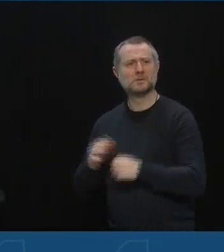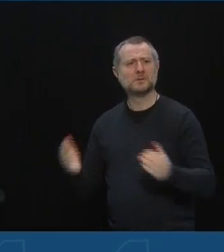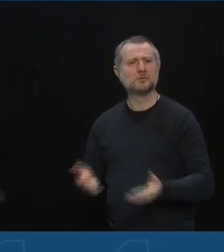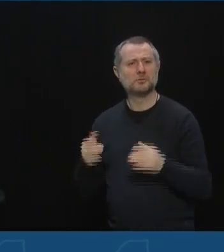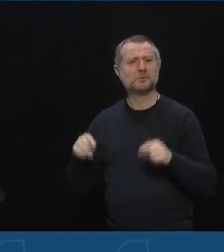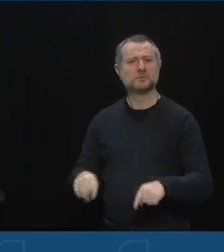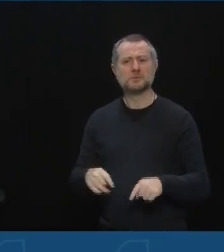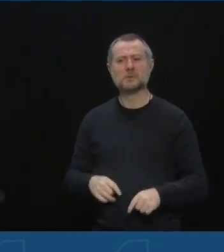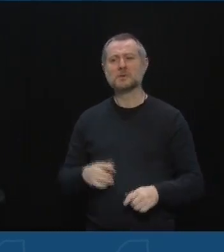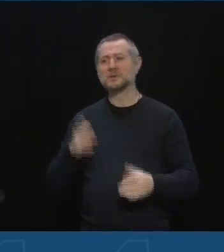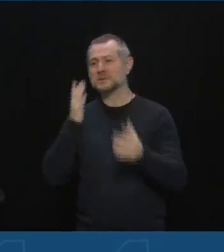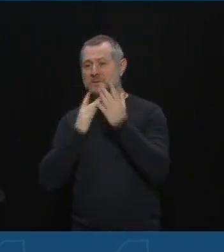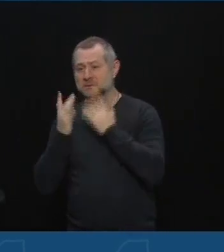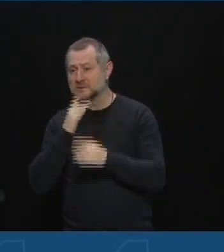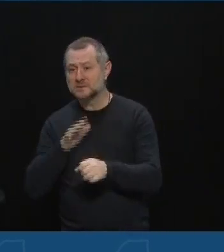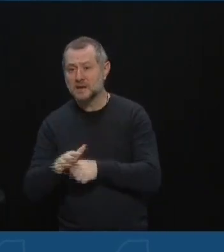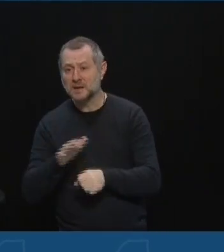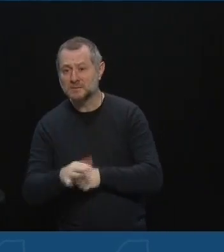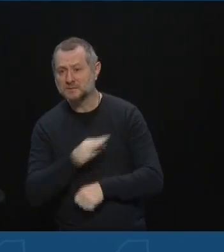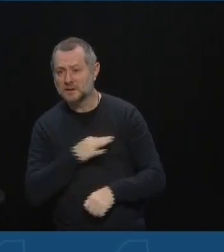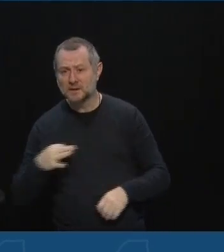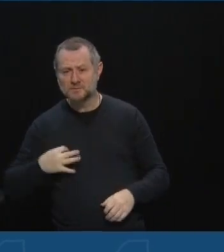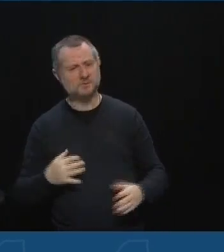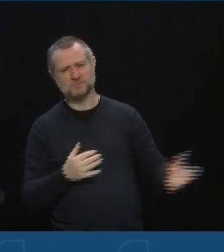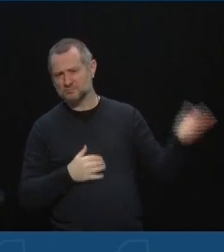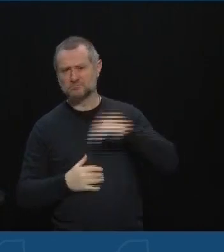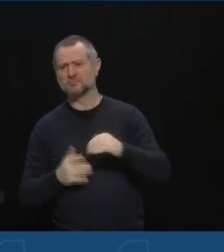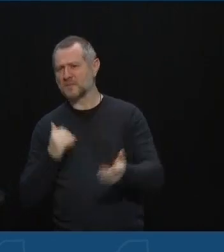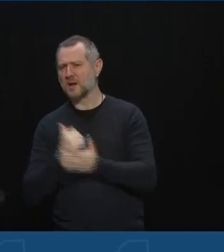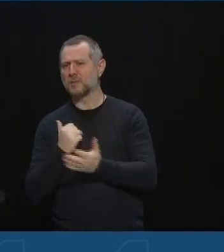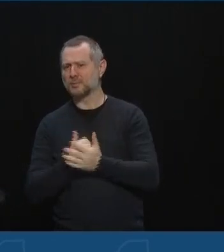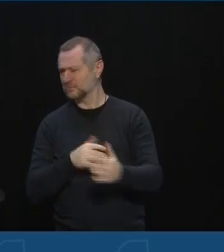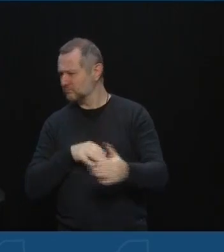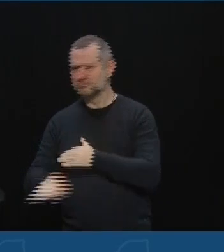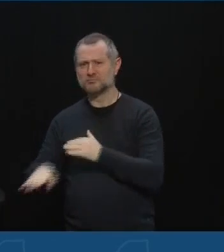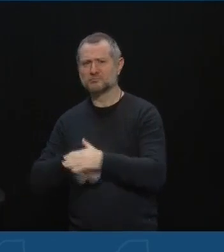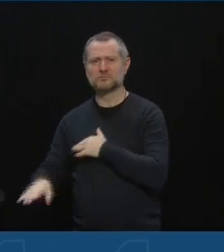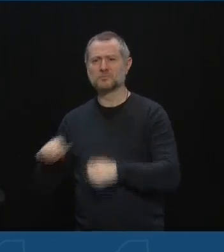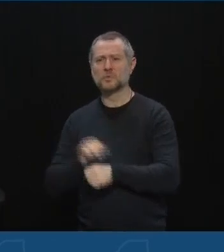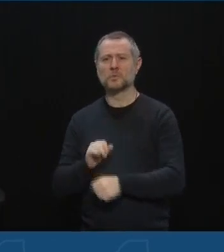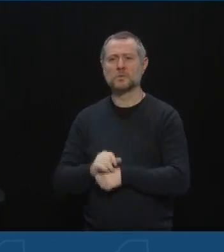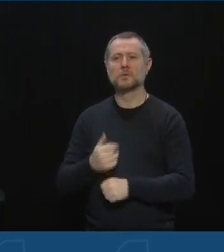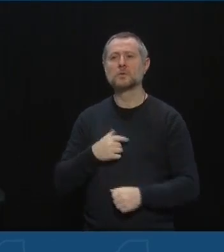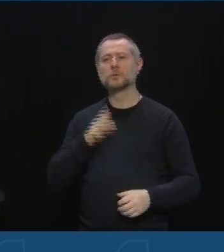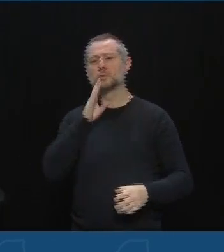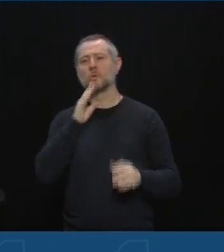any bureaucratic burdens that might be in their way. So I've talked to our health department of how we can do just that.